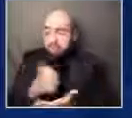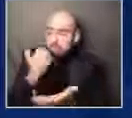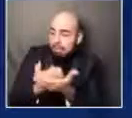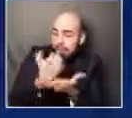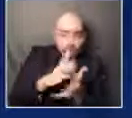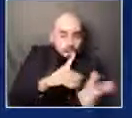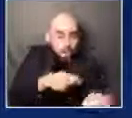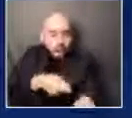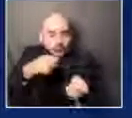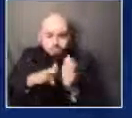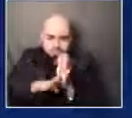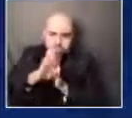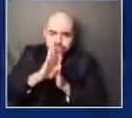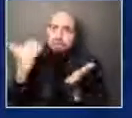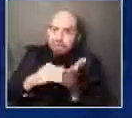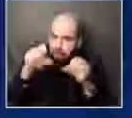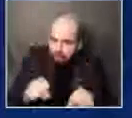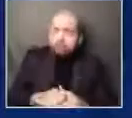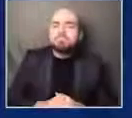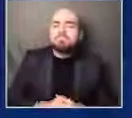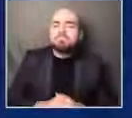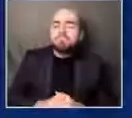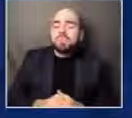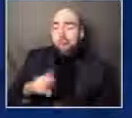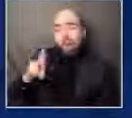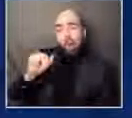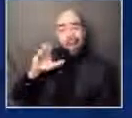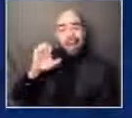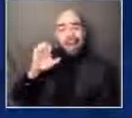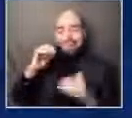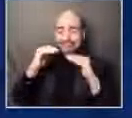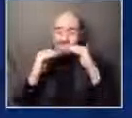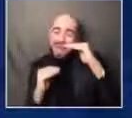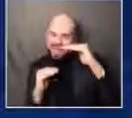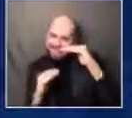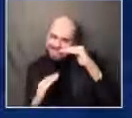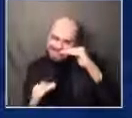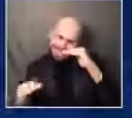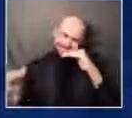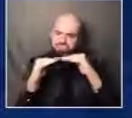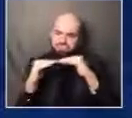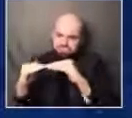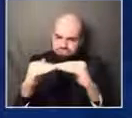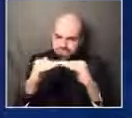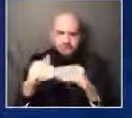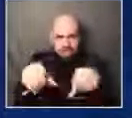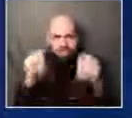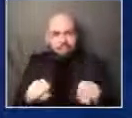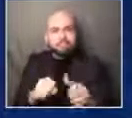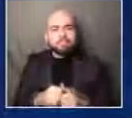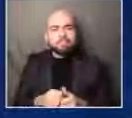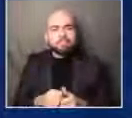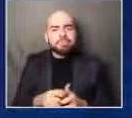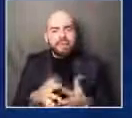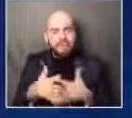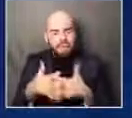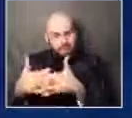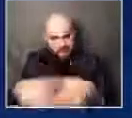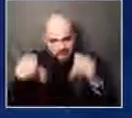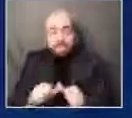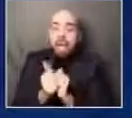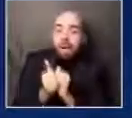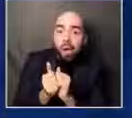race-based disparities that damage our country. It's in our power. So let's wear a mask. Let's get to